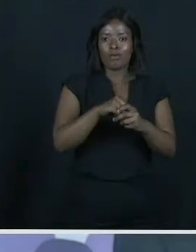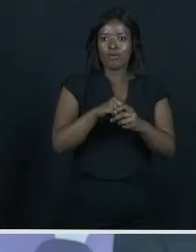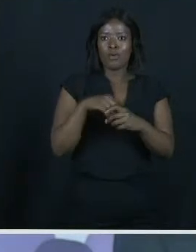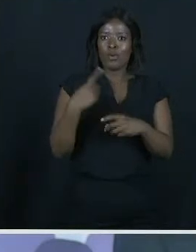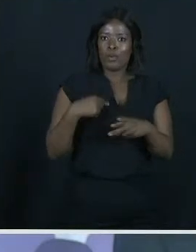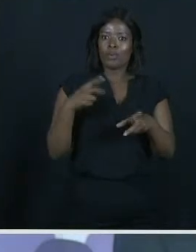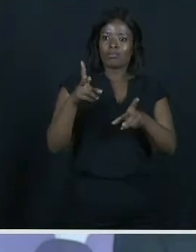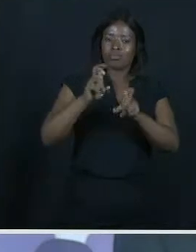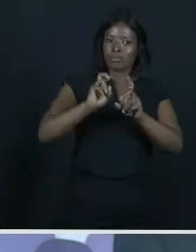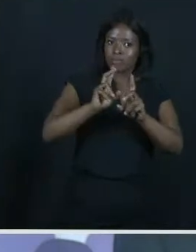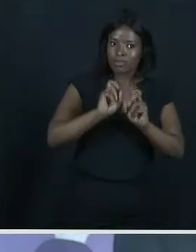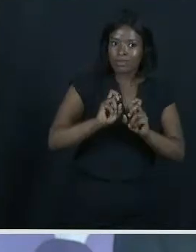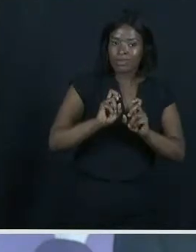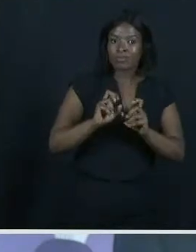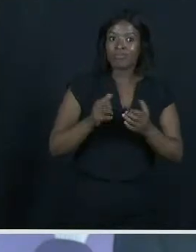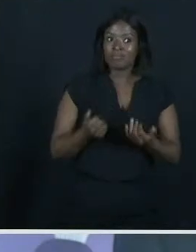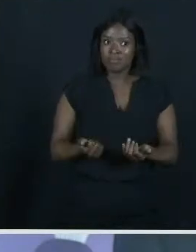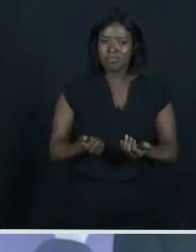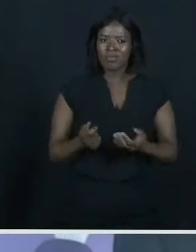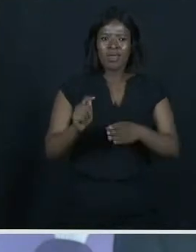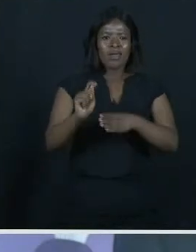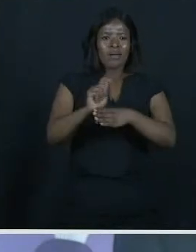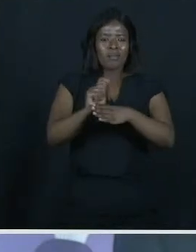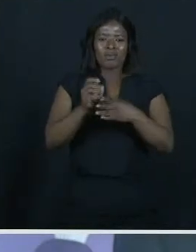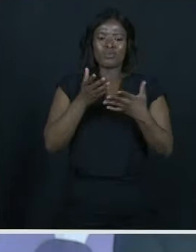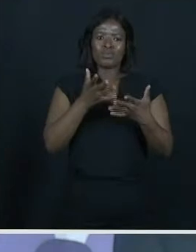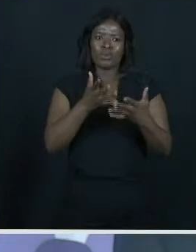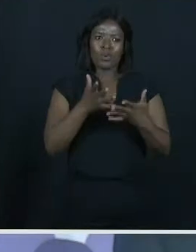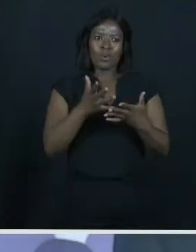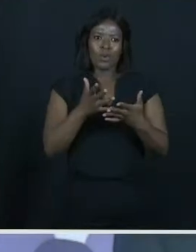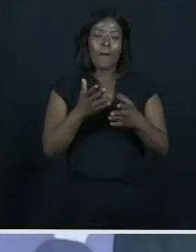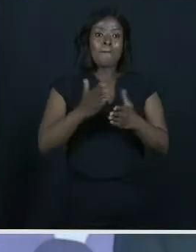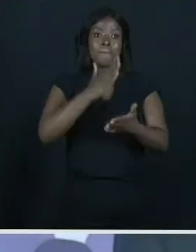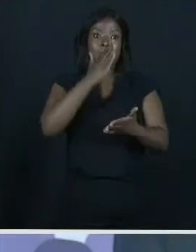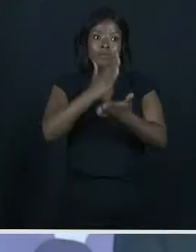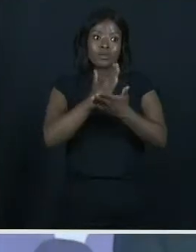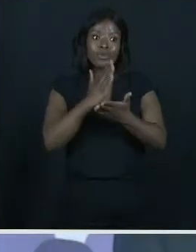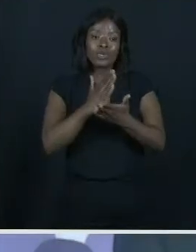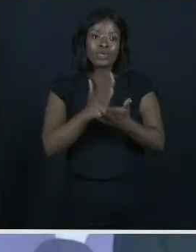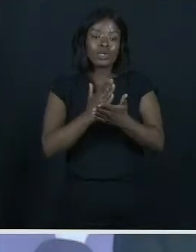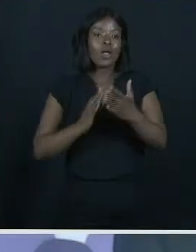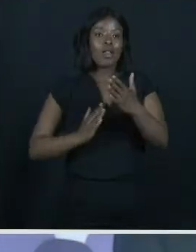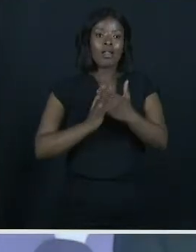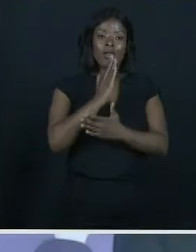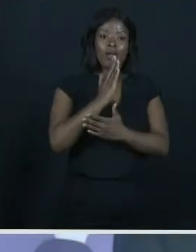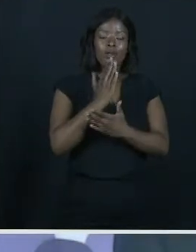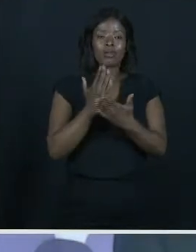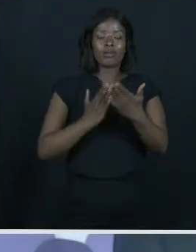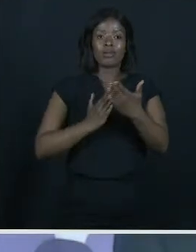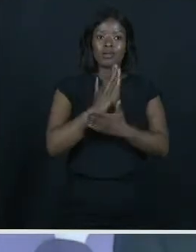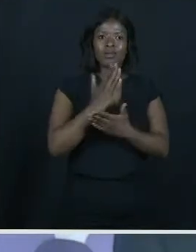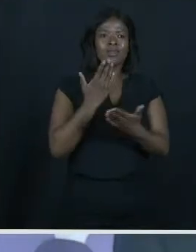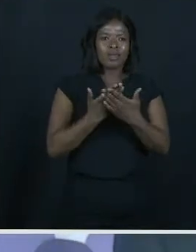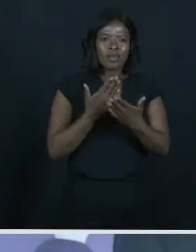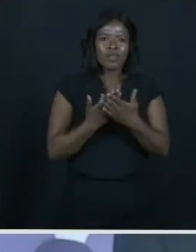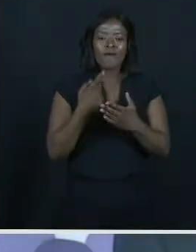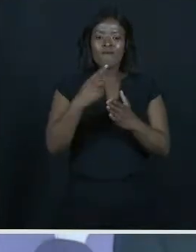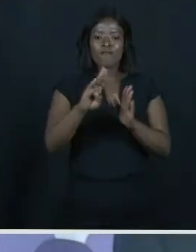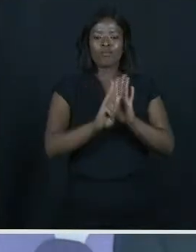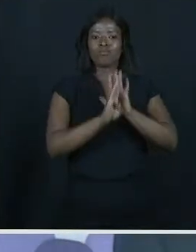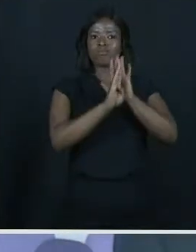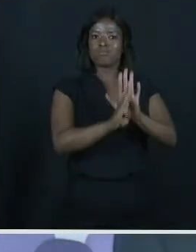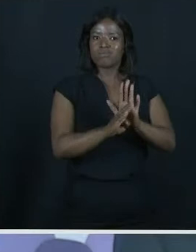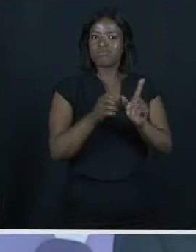this practice of making sure that we gather in a cross-section of society and ensure a rights-based, multi-sectoral approach against